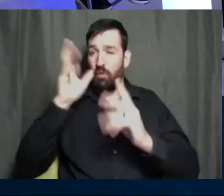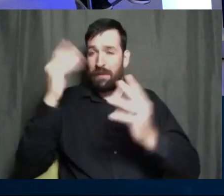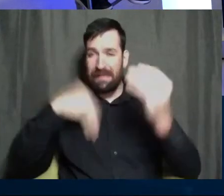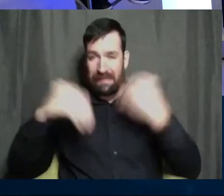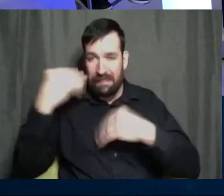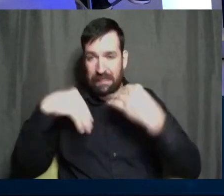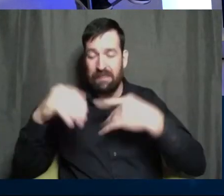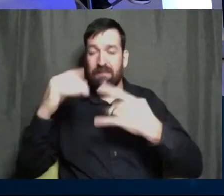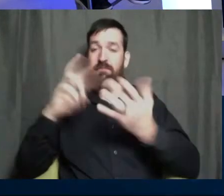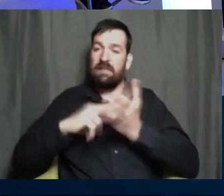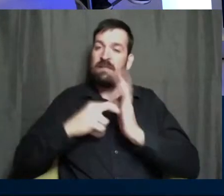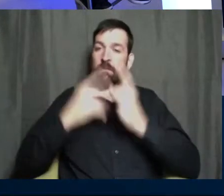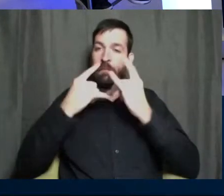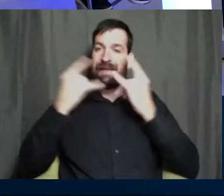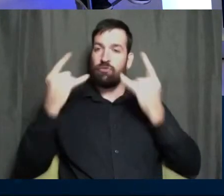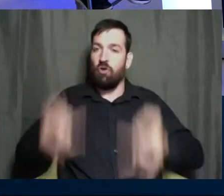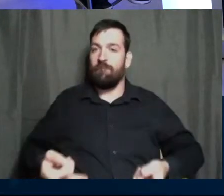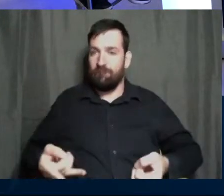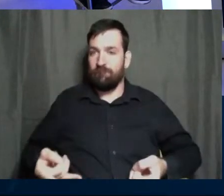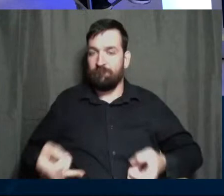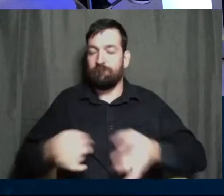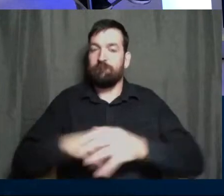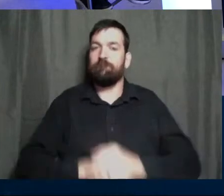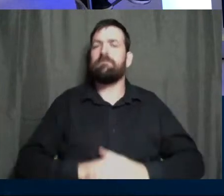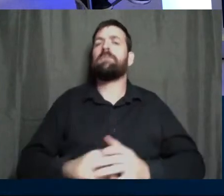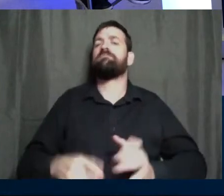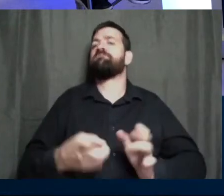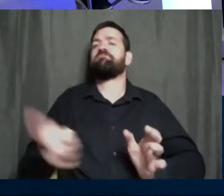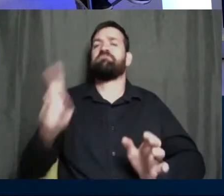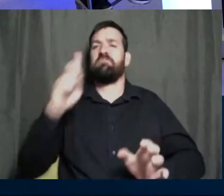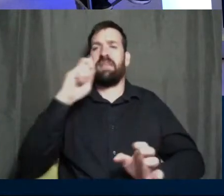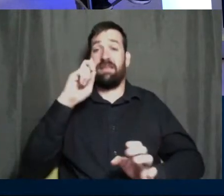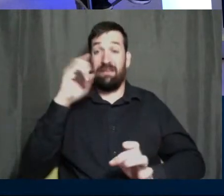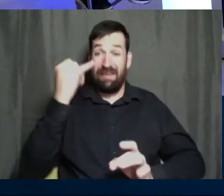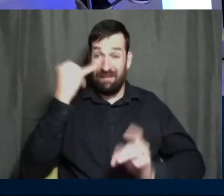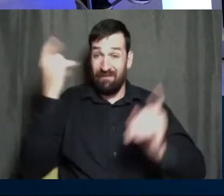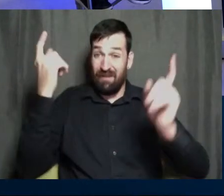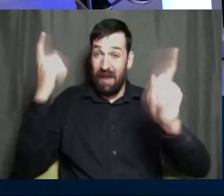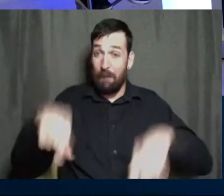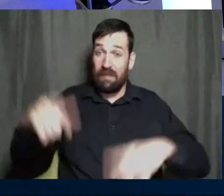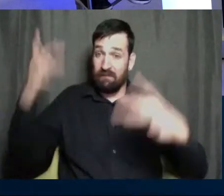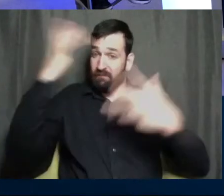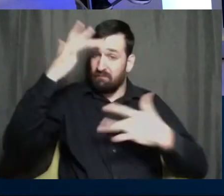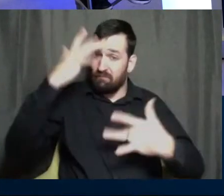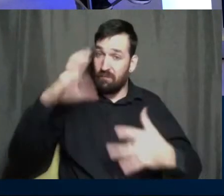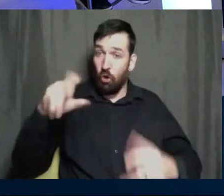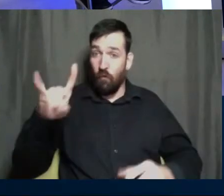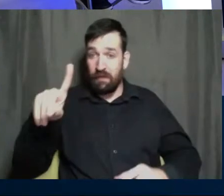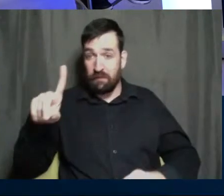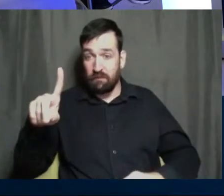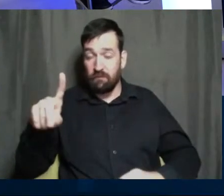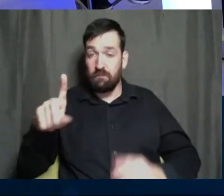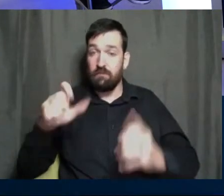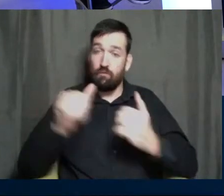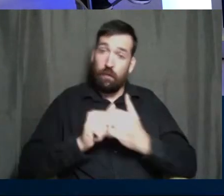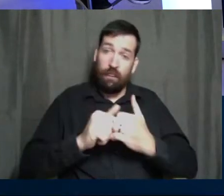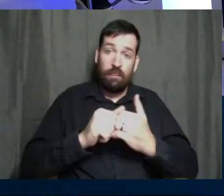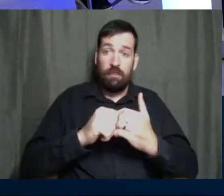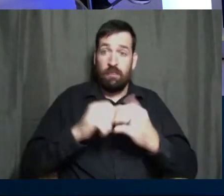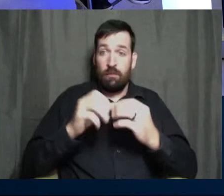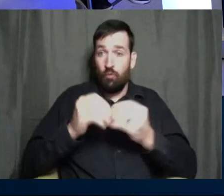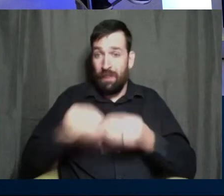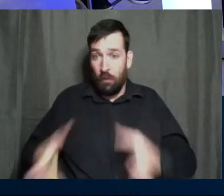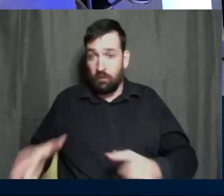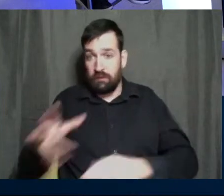off. Just what are your thoughts? If I happen to get COVID, it may or may not have symptoms. Just concern about the spread of